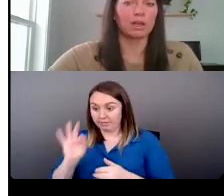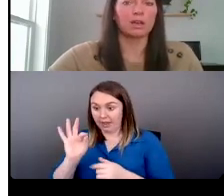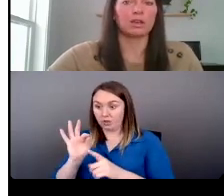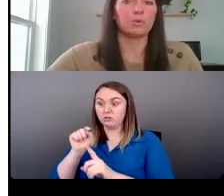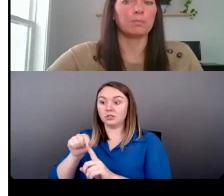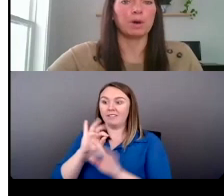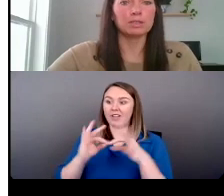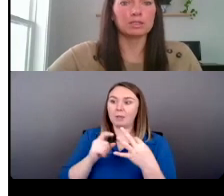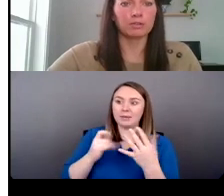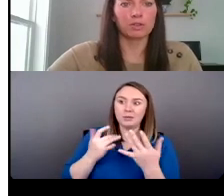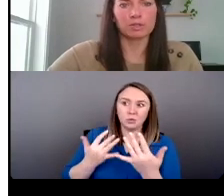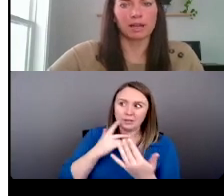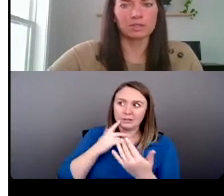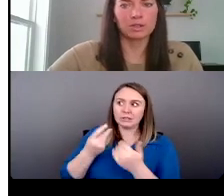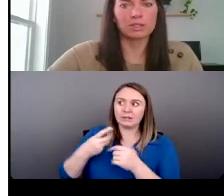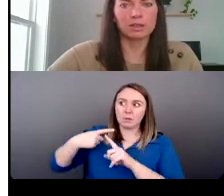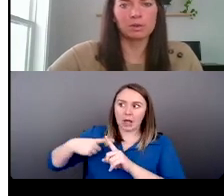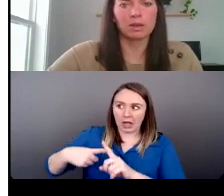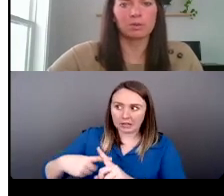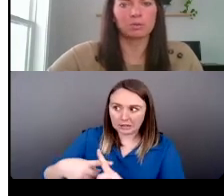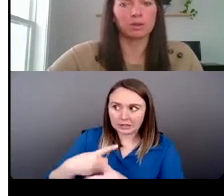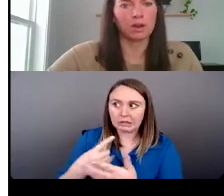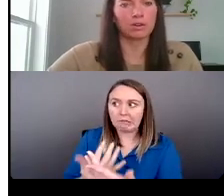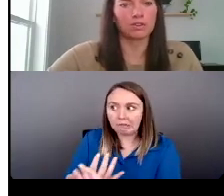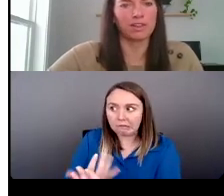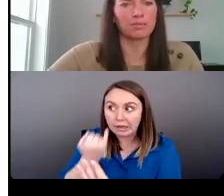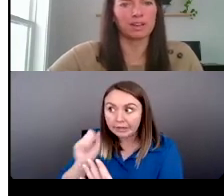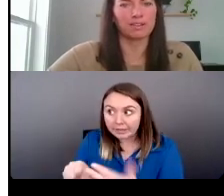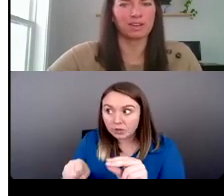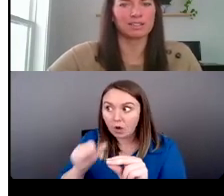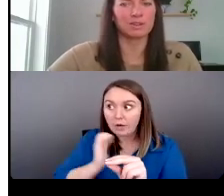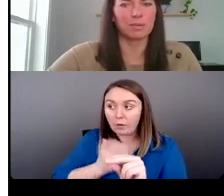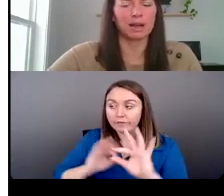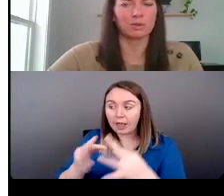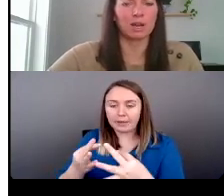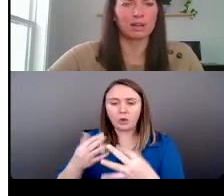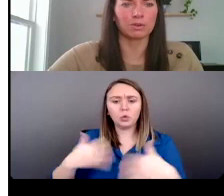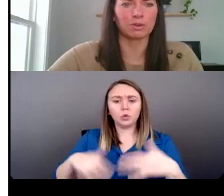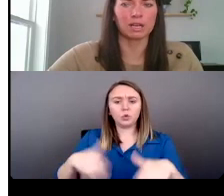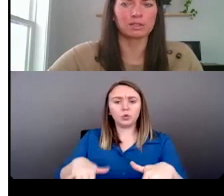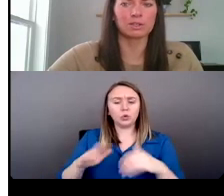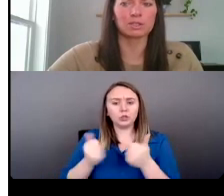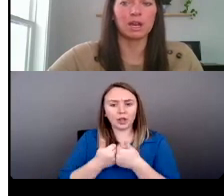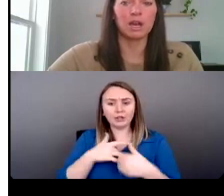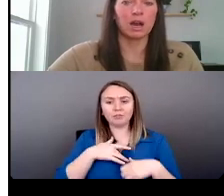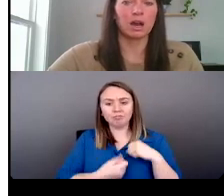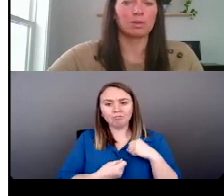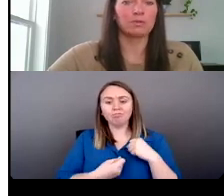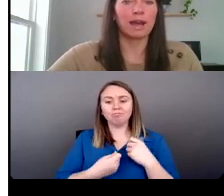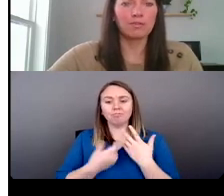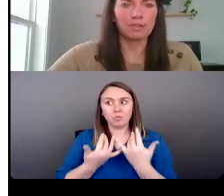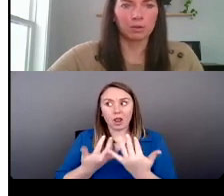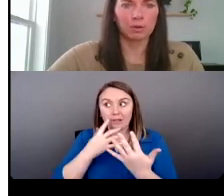wait, you know, months for those answers, it can be really hard for them, if, as you can imagine, waiting for those answers.